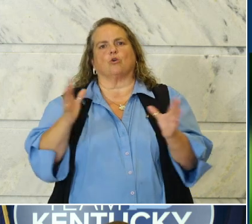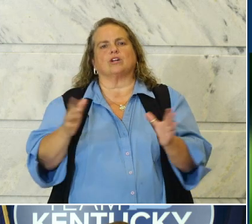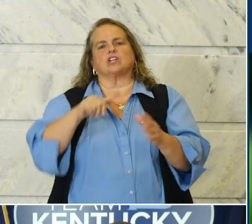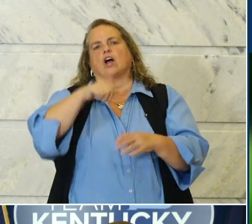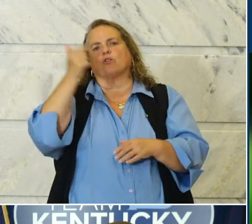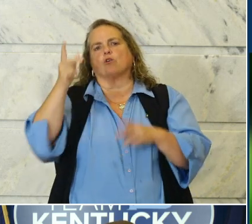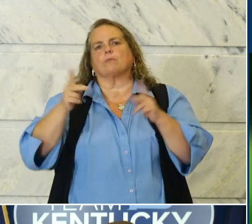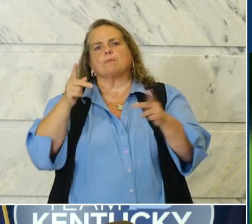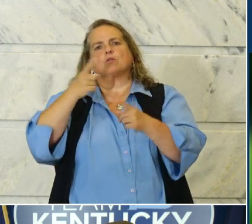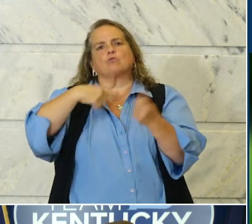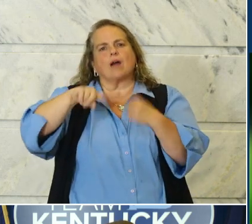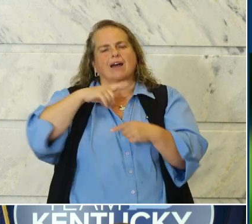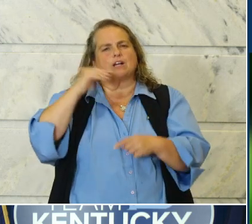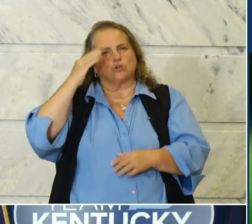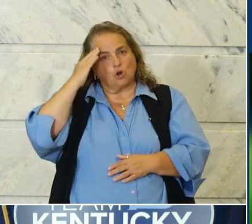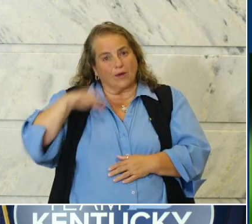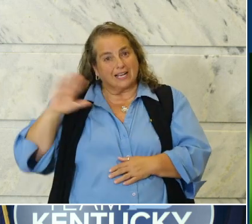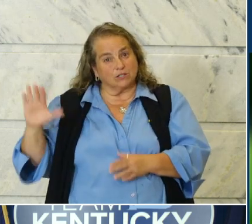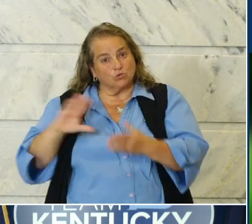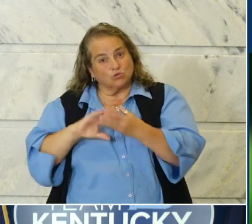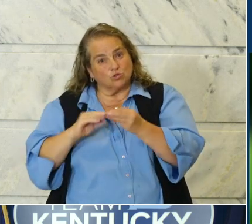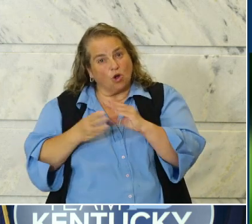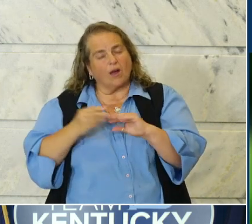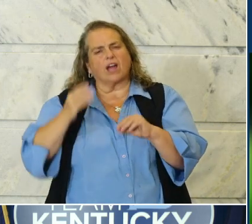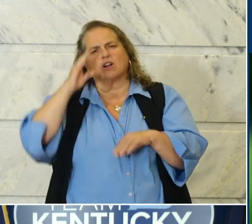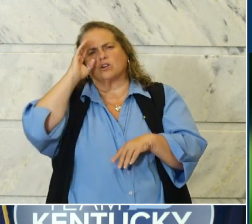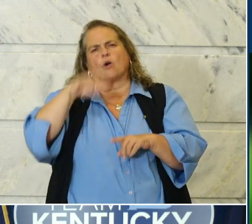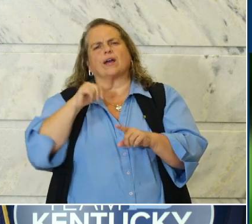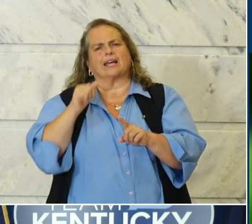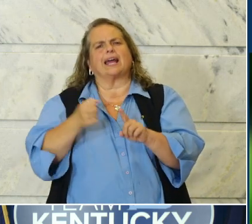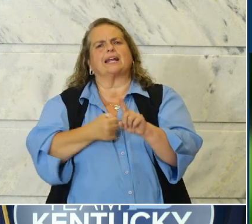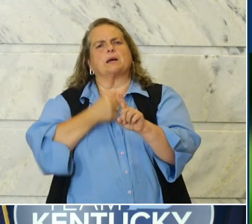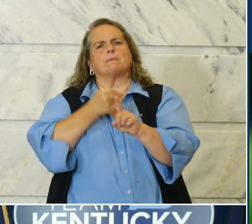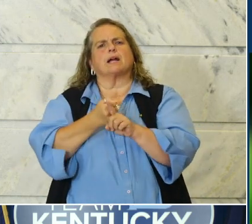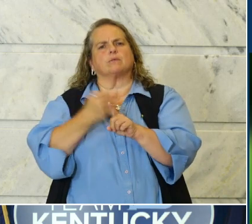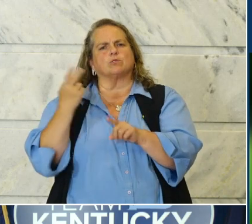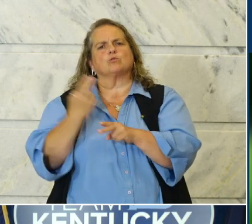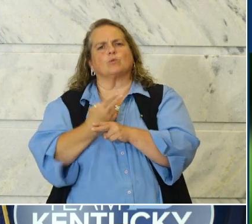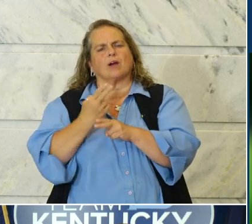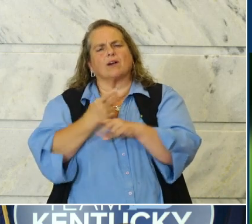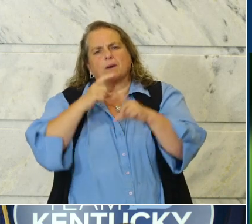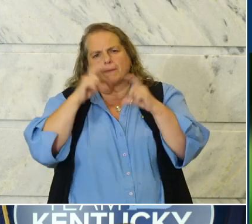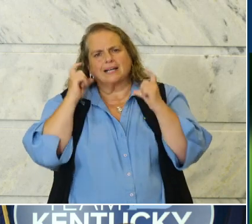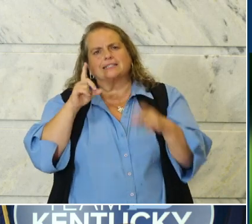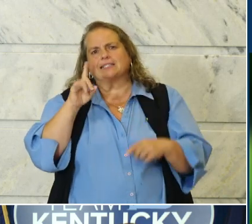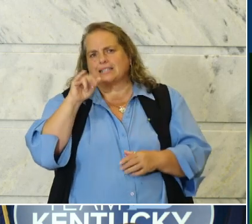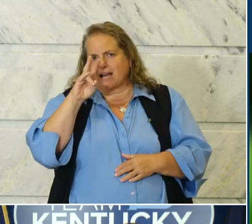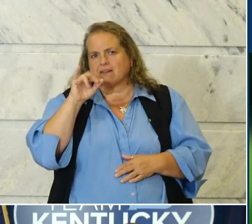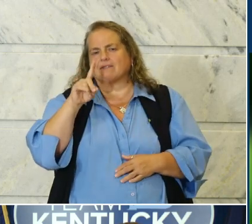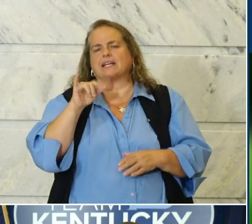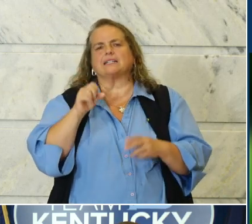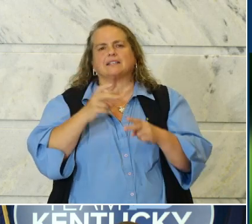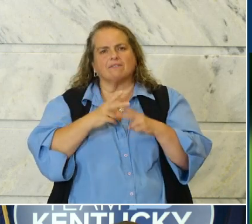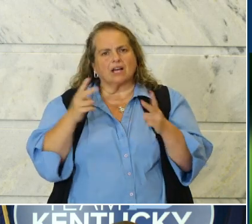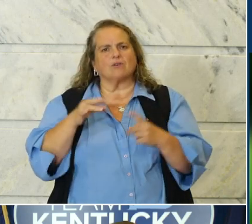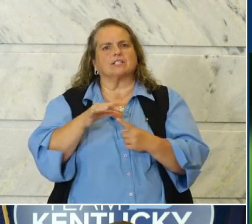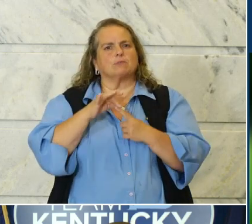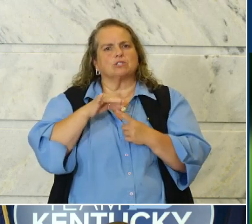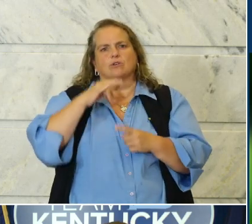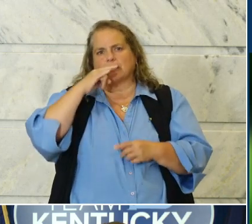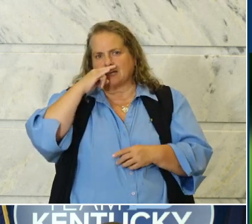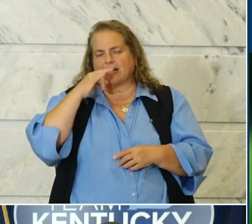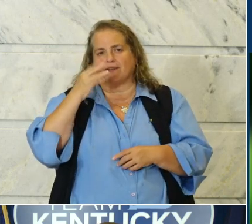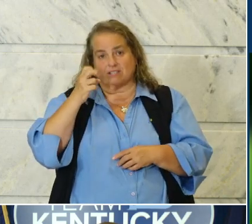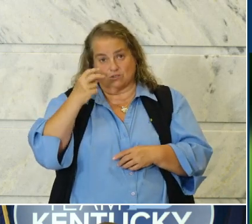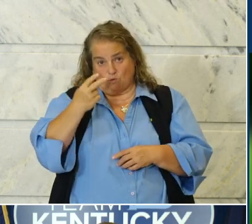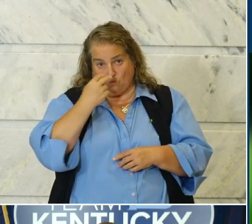around him, knowing his story and knowing it could impact him, to wear a mask. David is a very special kiddo, and if he's